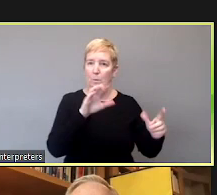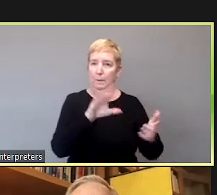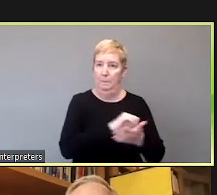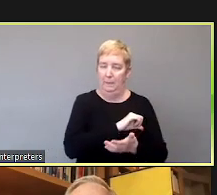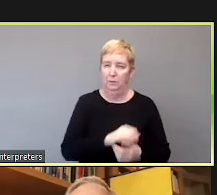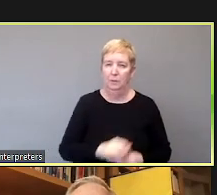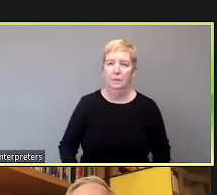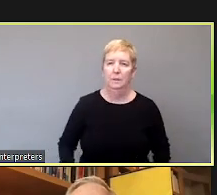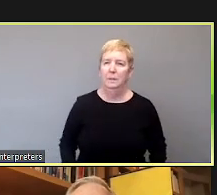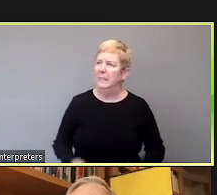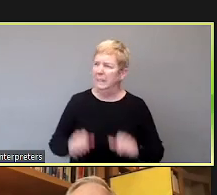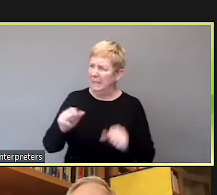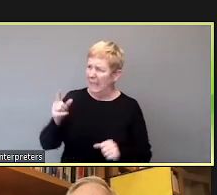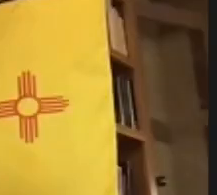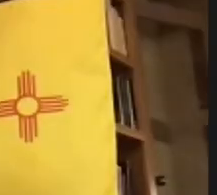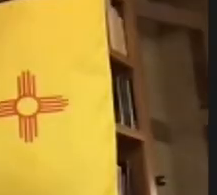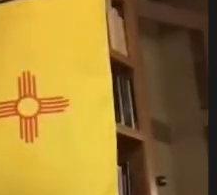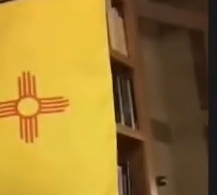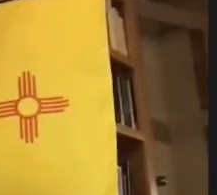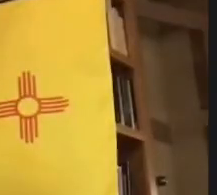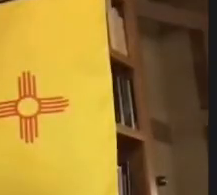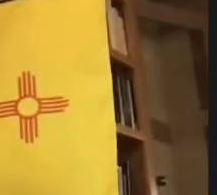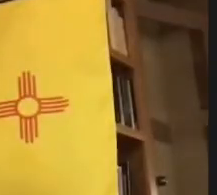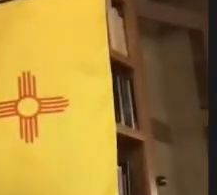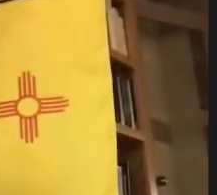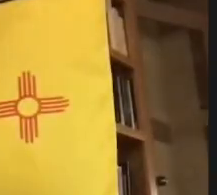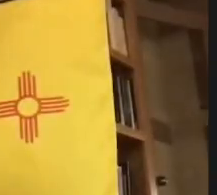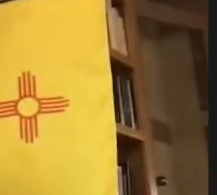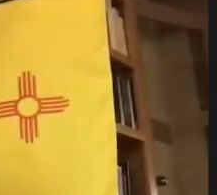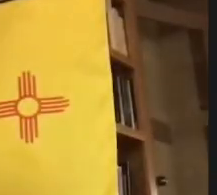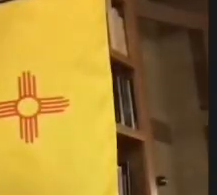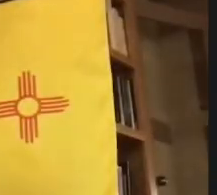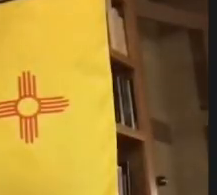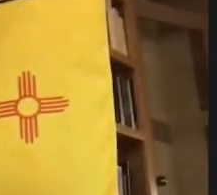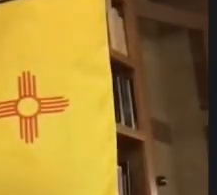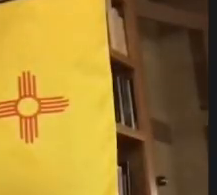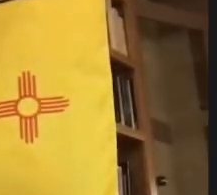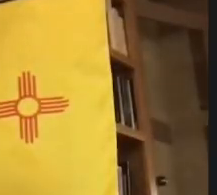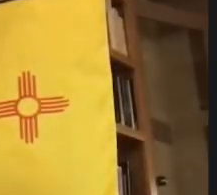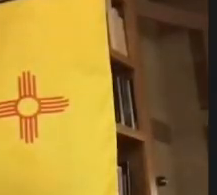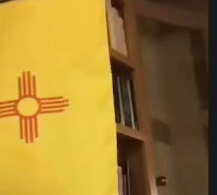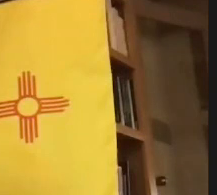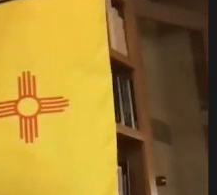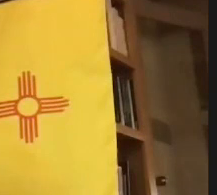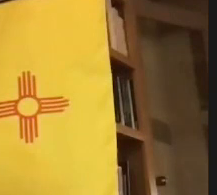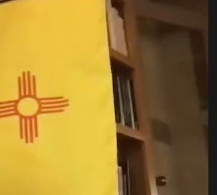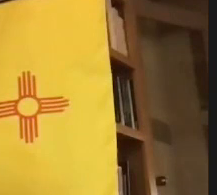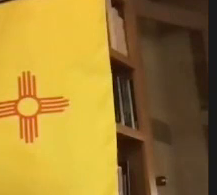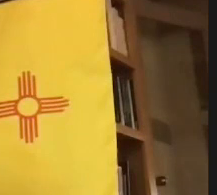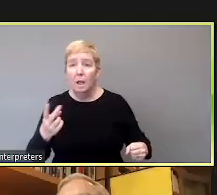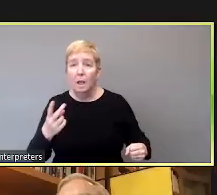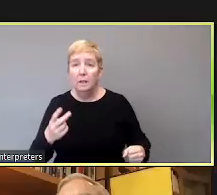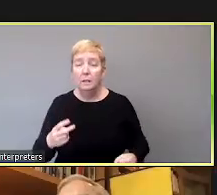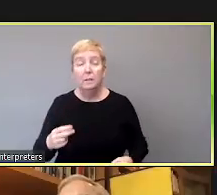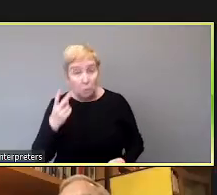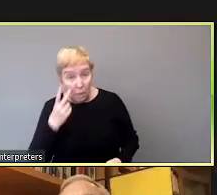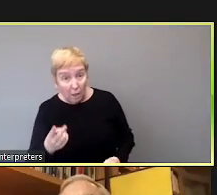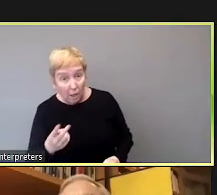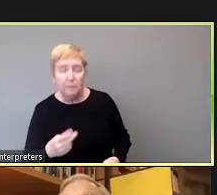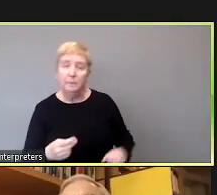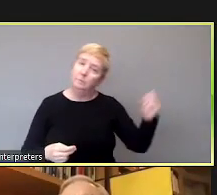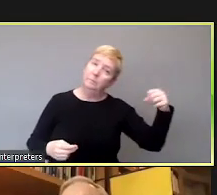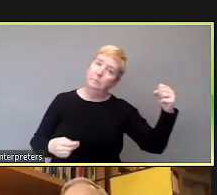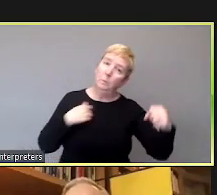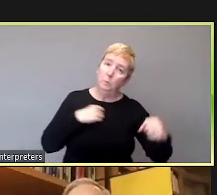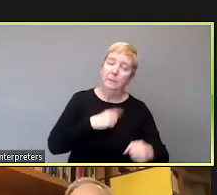can you guys see my screen? I don't think you can see the website. So let me try this. I saw it, David. Oh, the website? Okay. Yeah, I saw